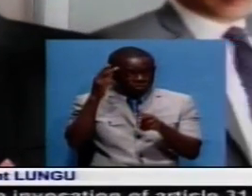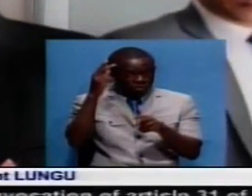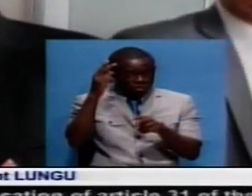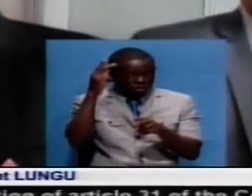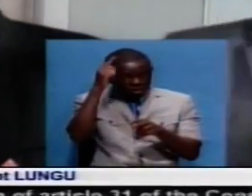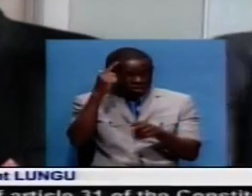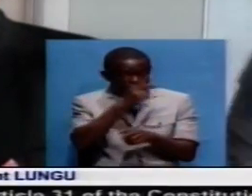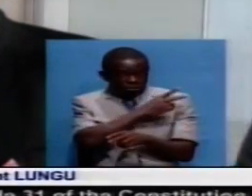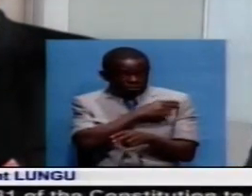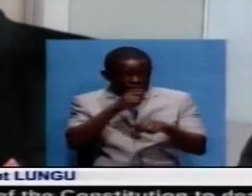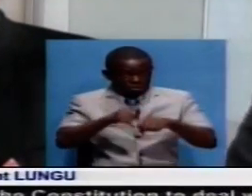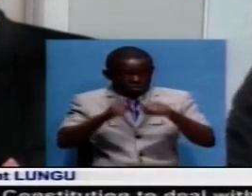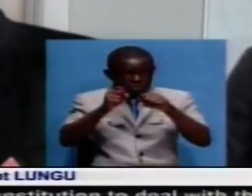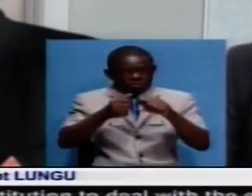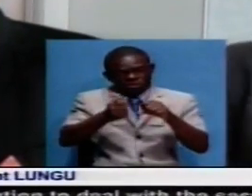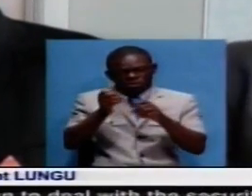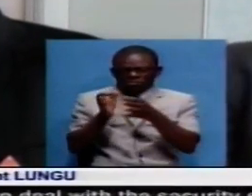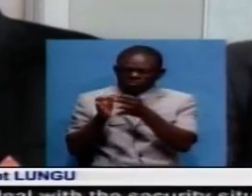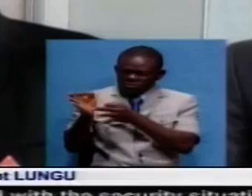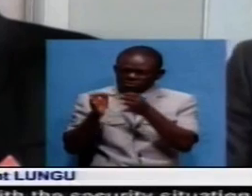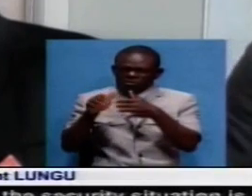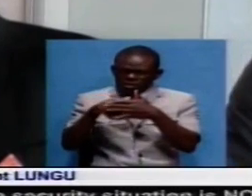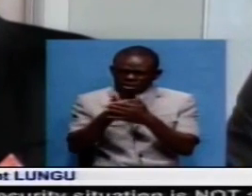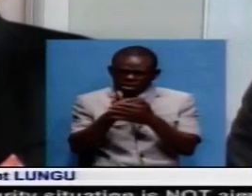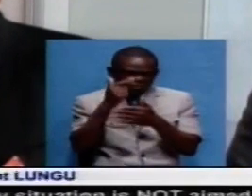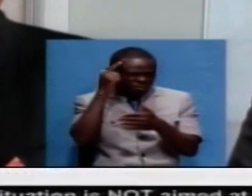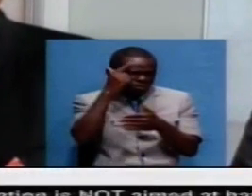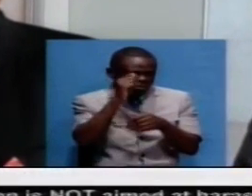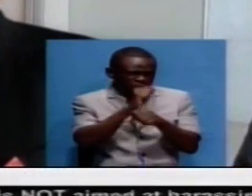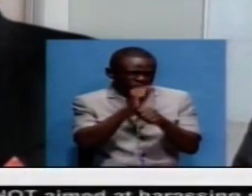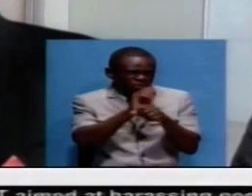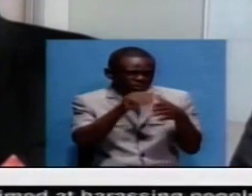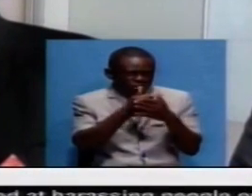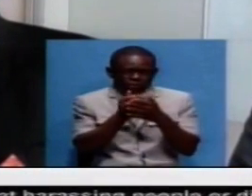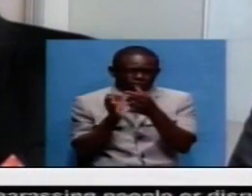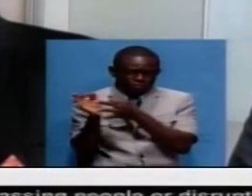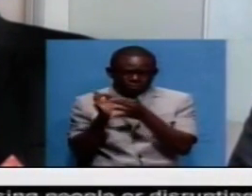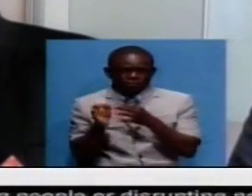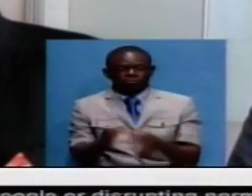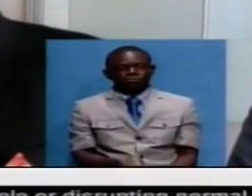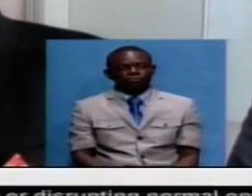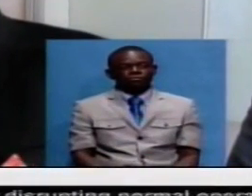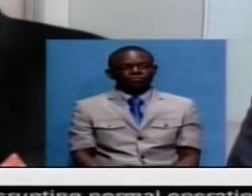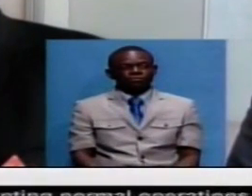hand to explain the operations of the health institution. With this visit, we see that